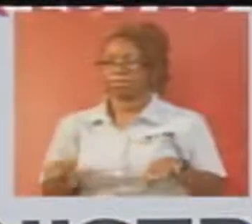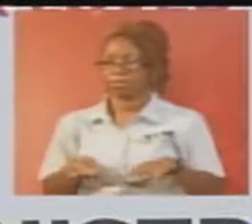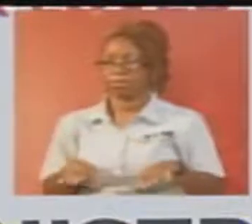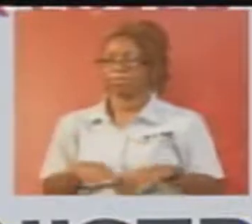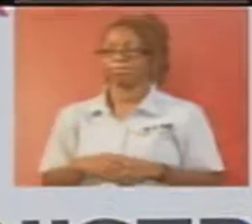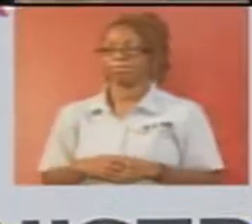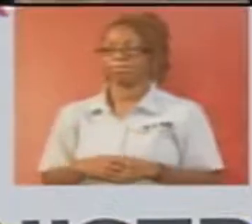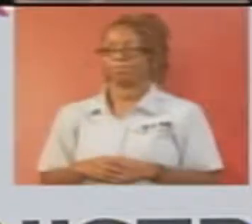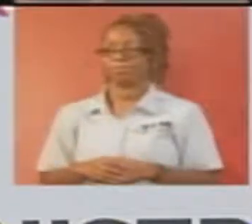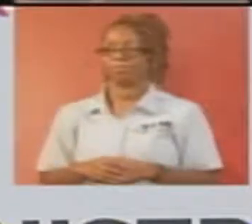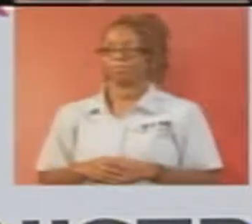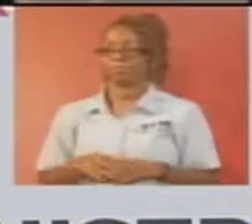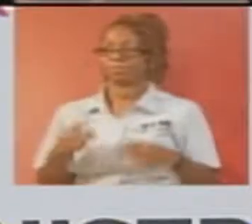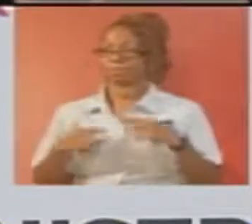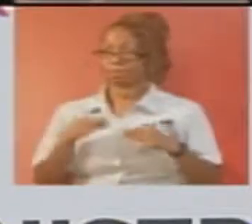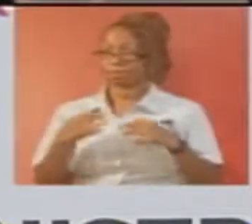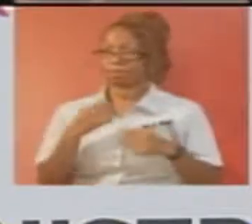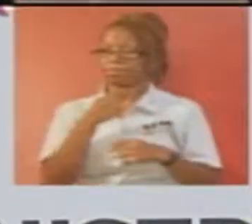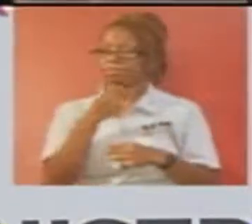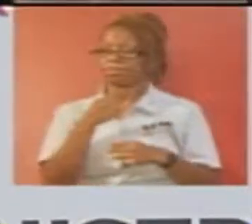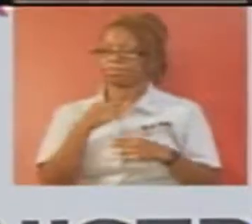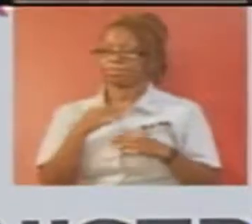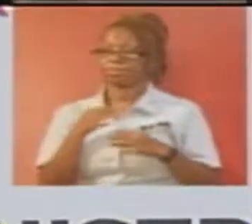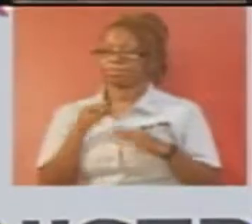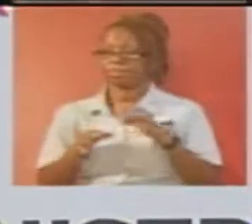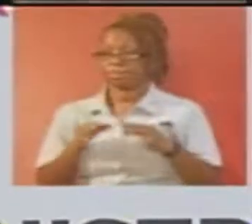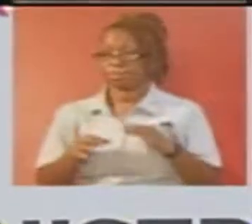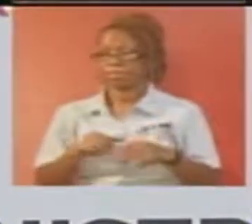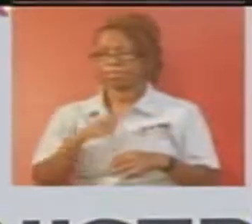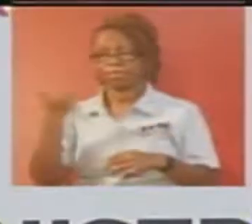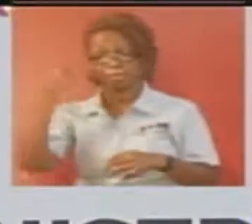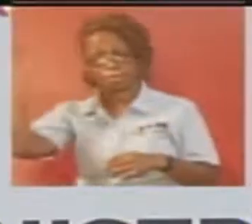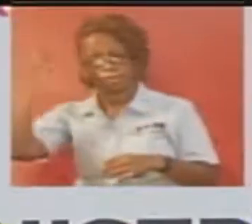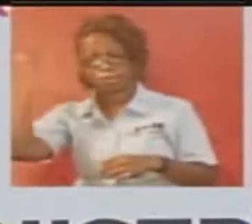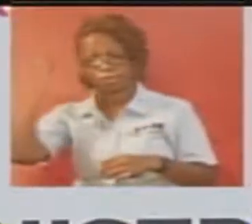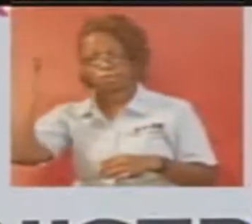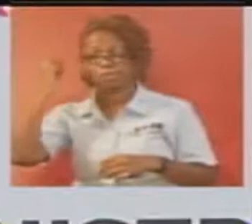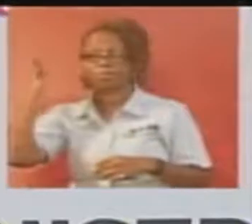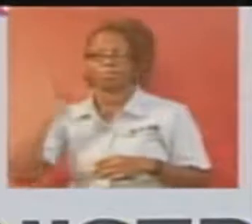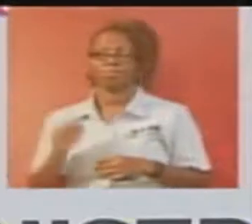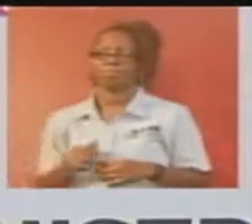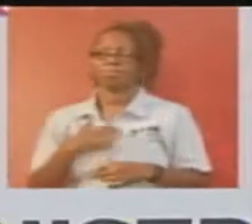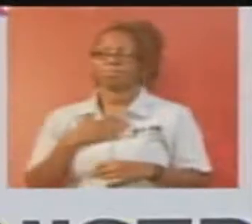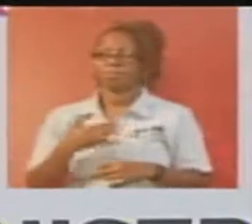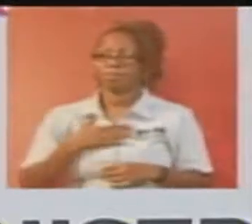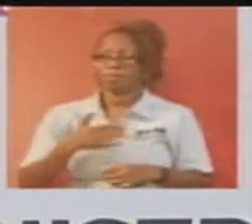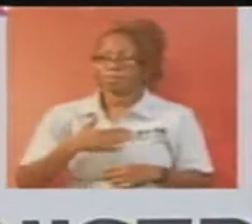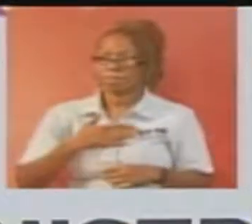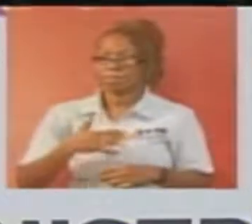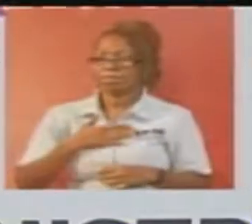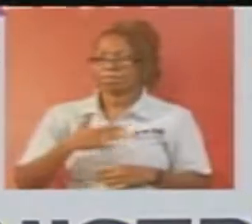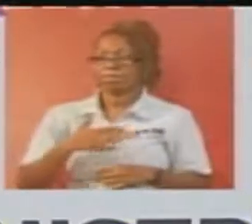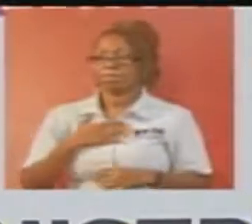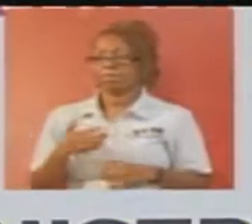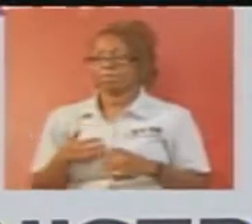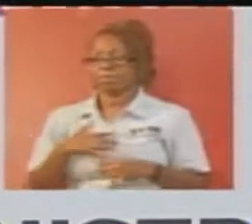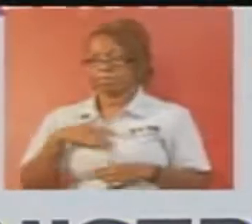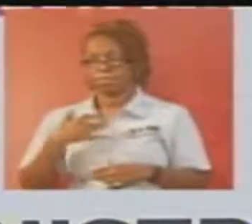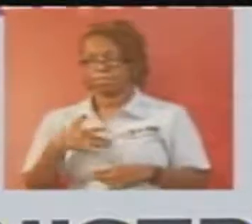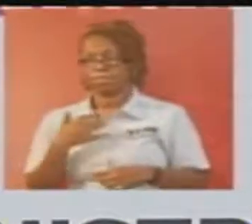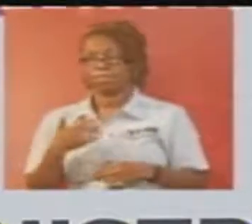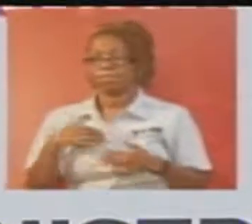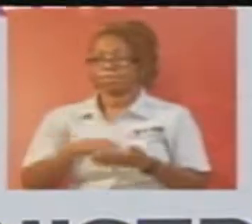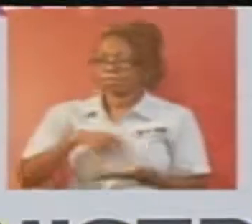of emergency, severe shortness of breath, collapse, extreme fatigue, then you can go directly to the emergency rooms declaring that you have